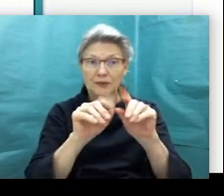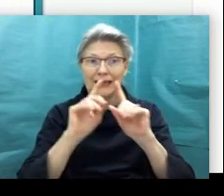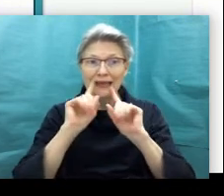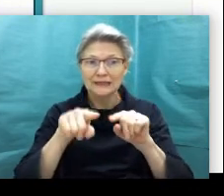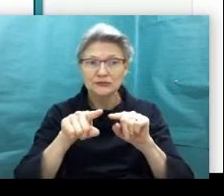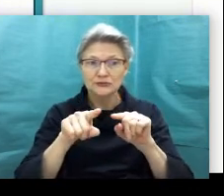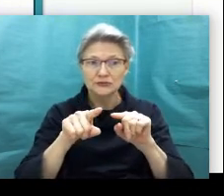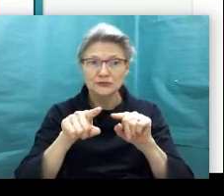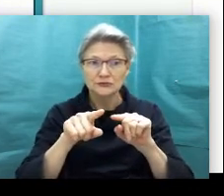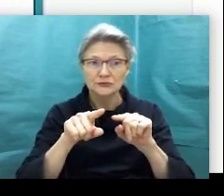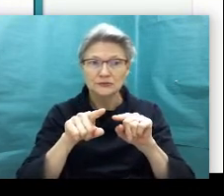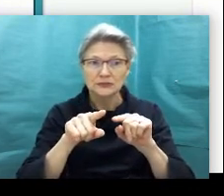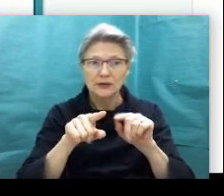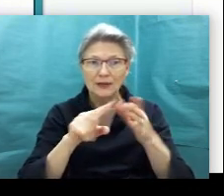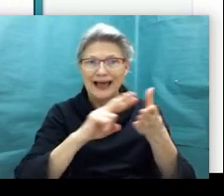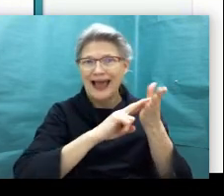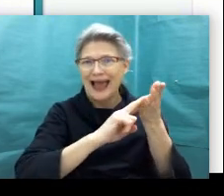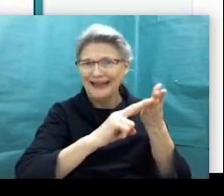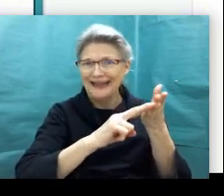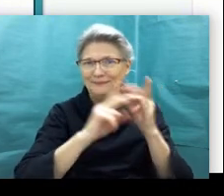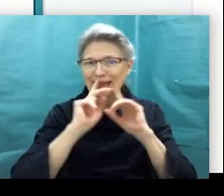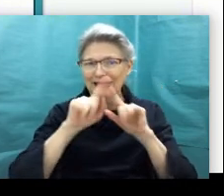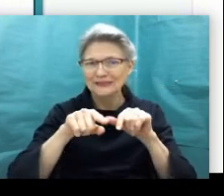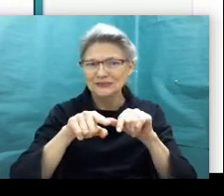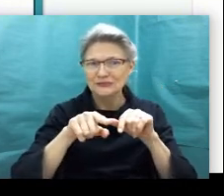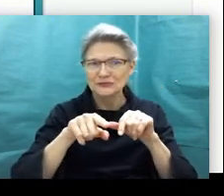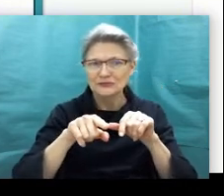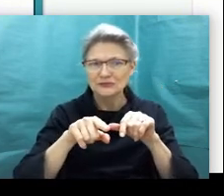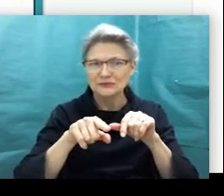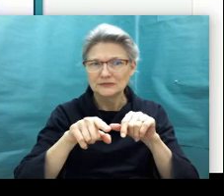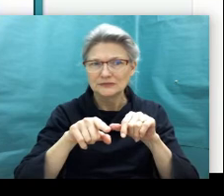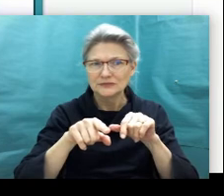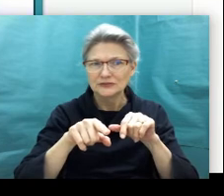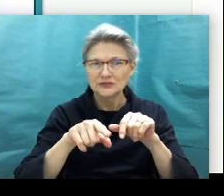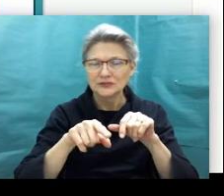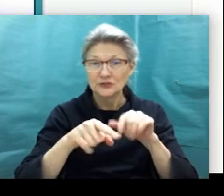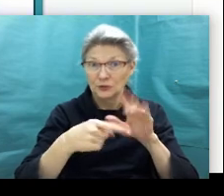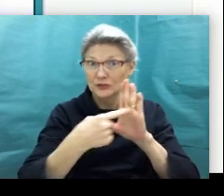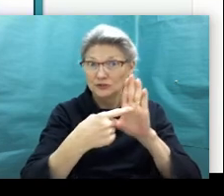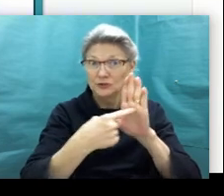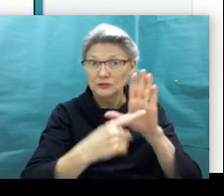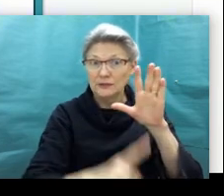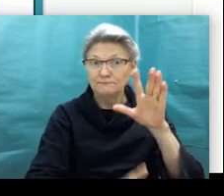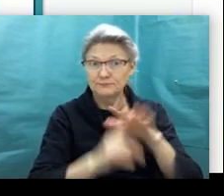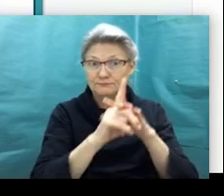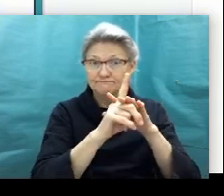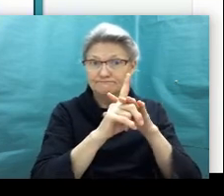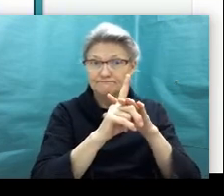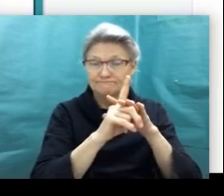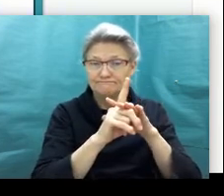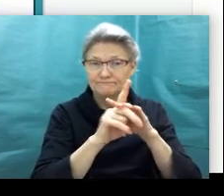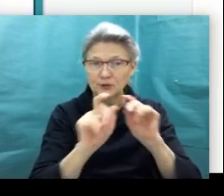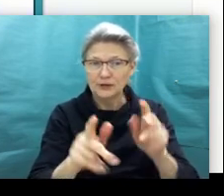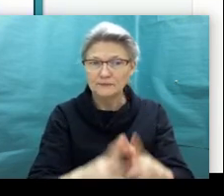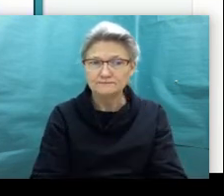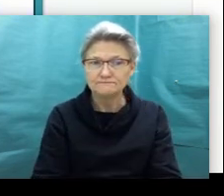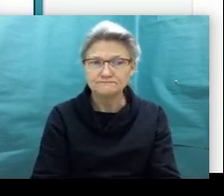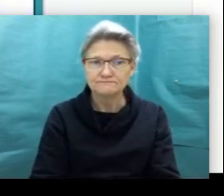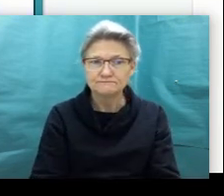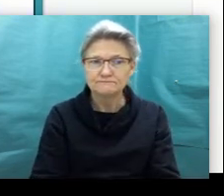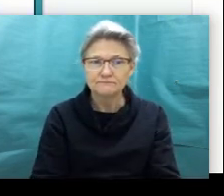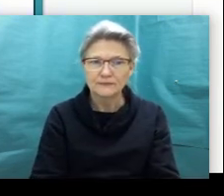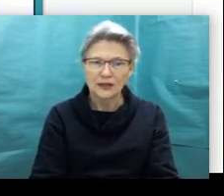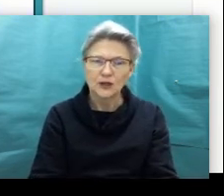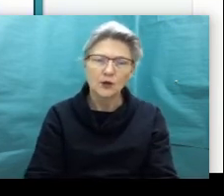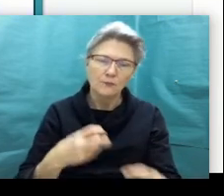I probably will highlight it or do something so it stands out. So maybe let's highlight it. But chances